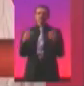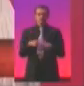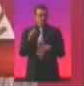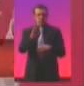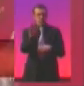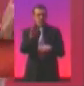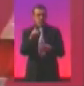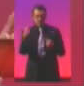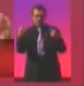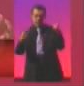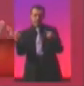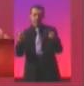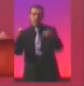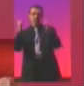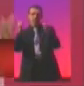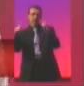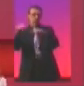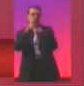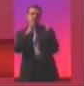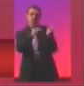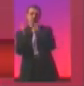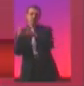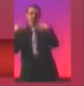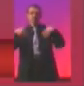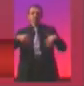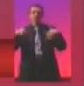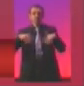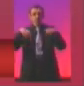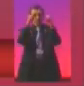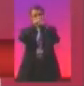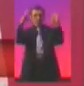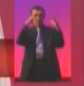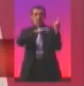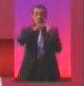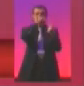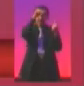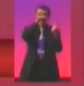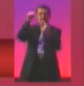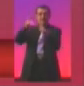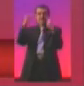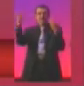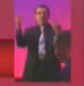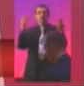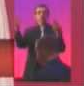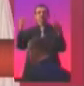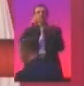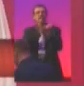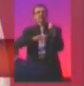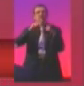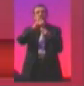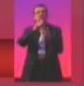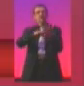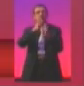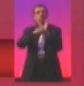not about competing managers of the system, it's about competing visions of society. Remember David Cameron used to say,